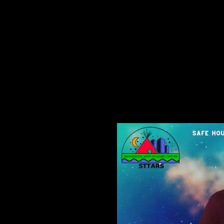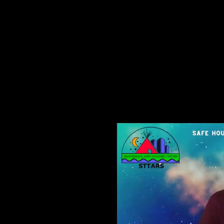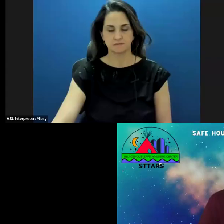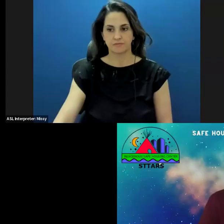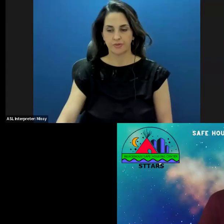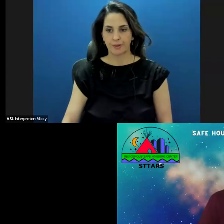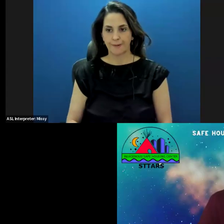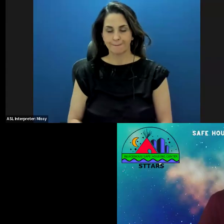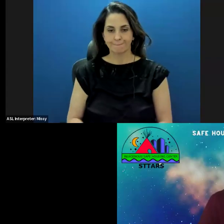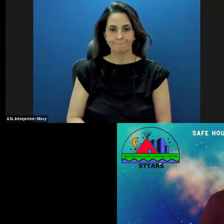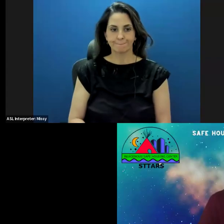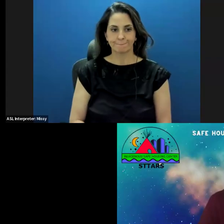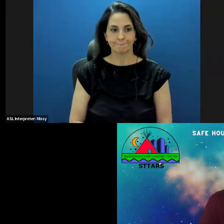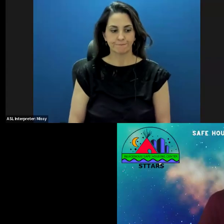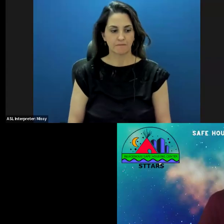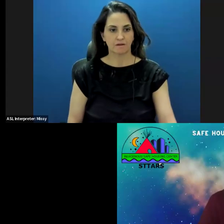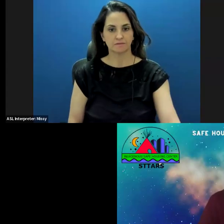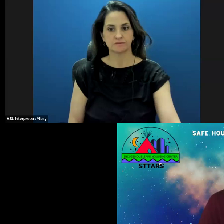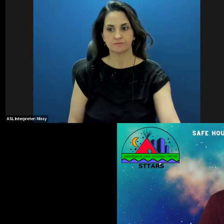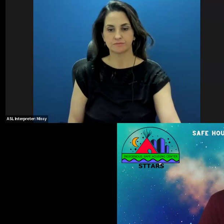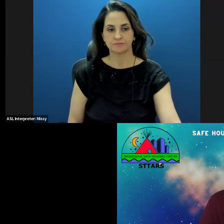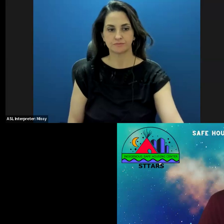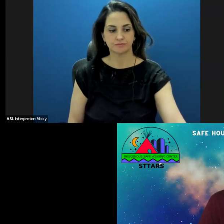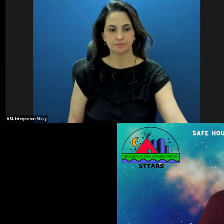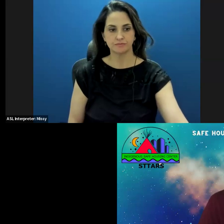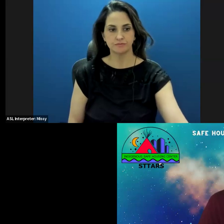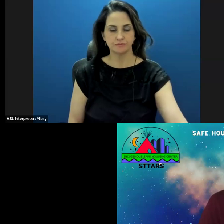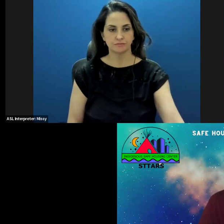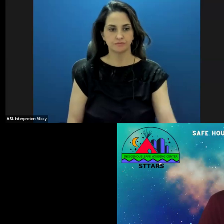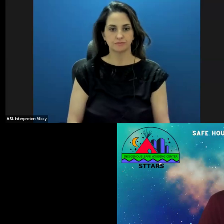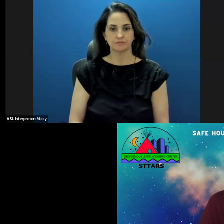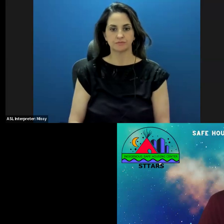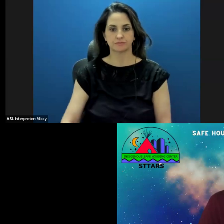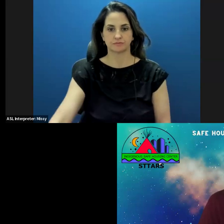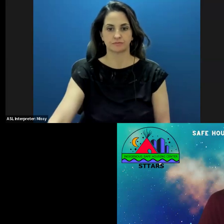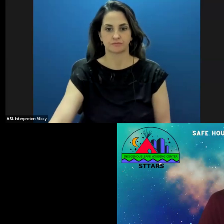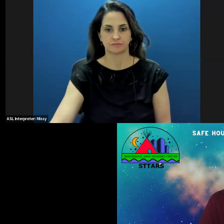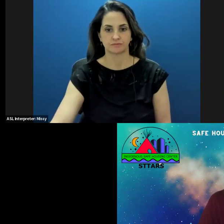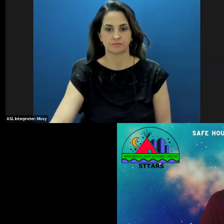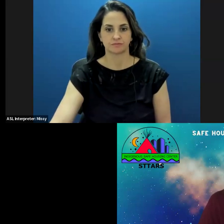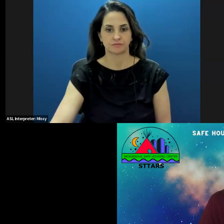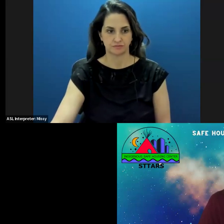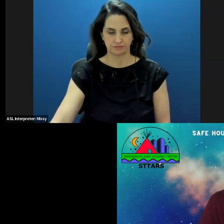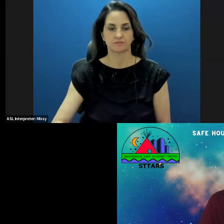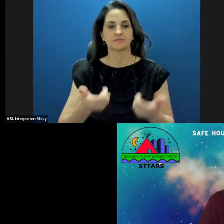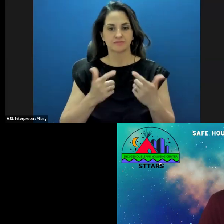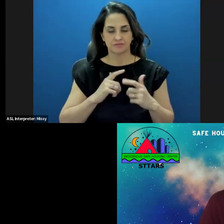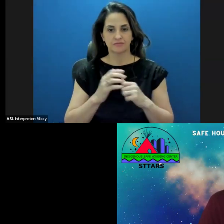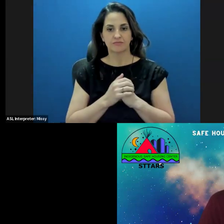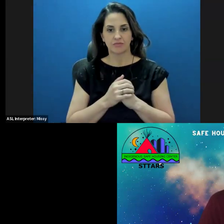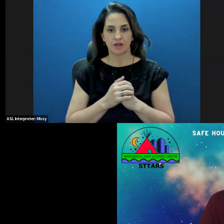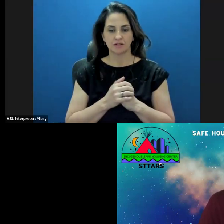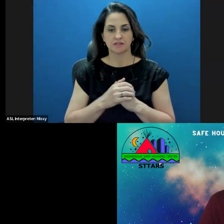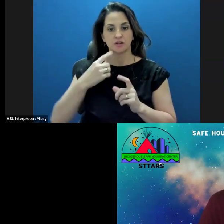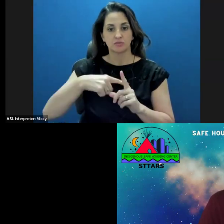and affordable permanent housing and homelessness prevention services. Rental subsidies,